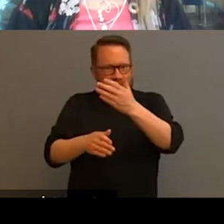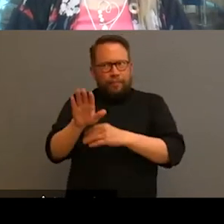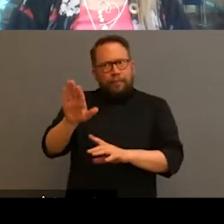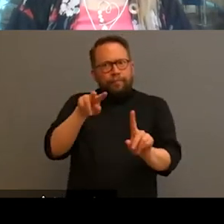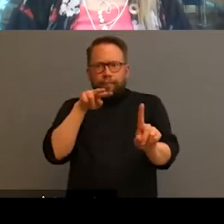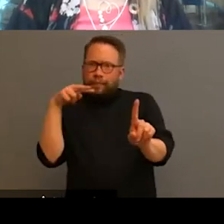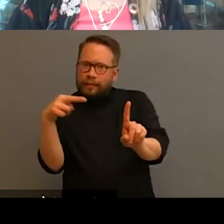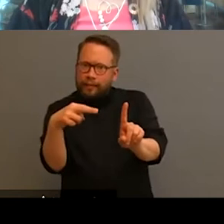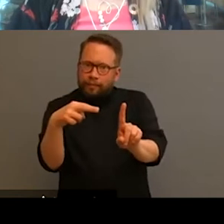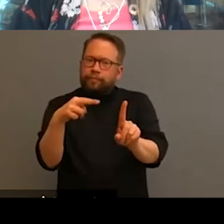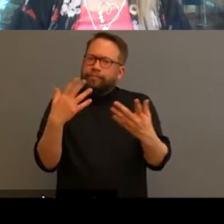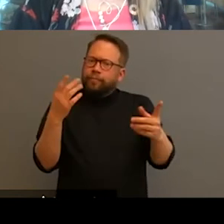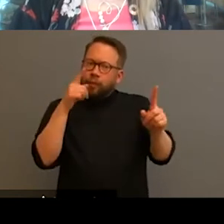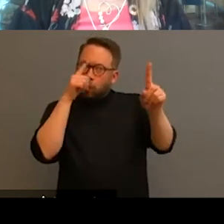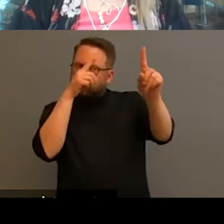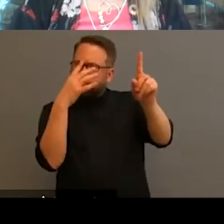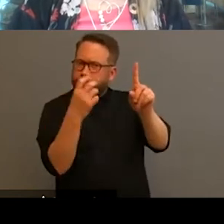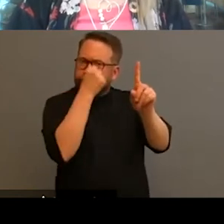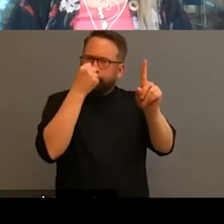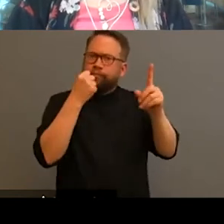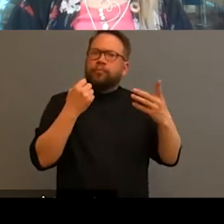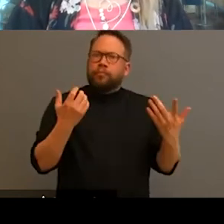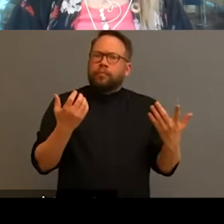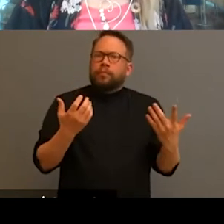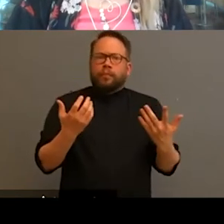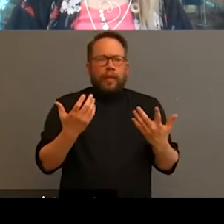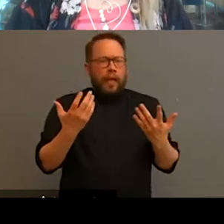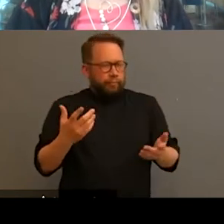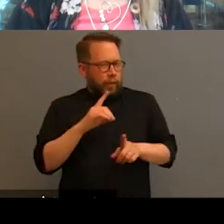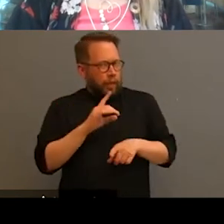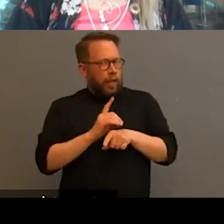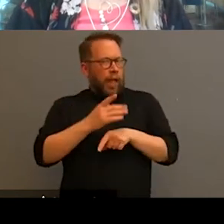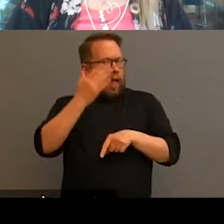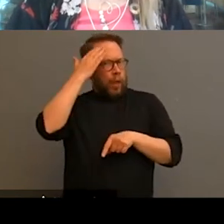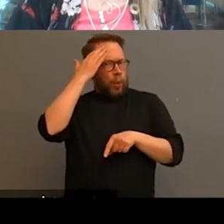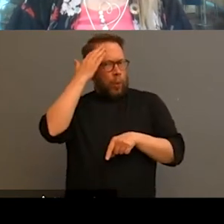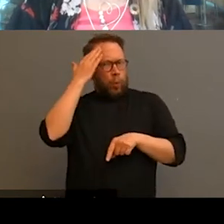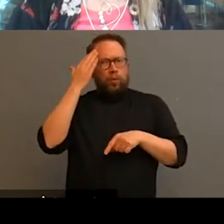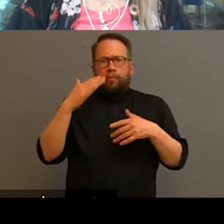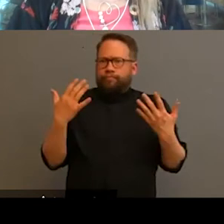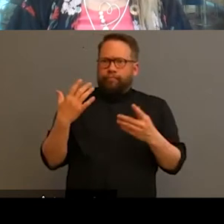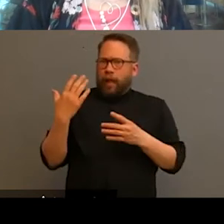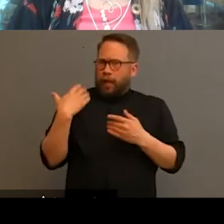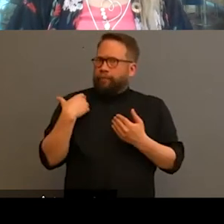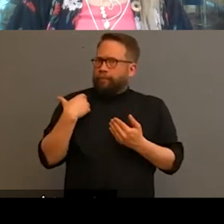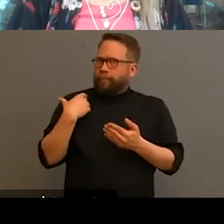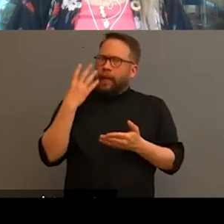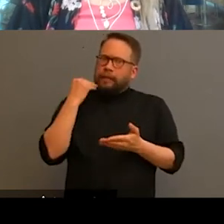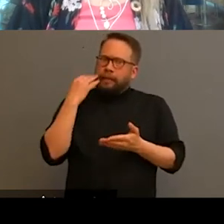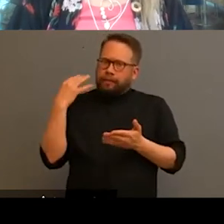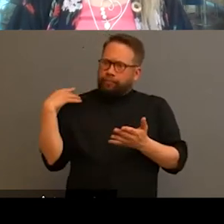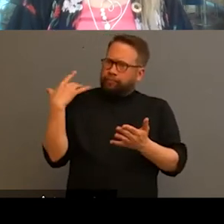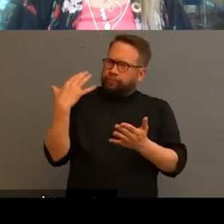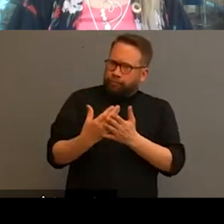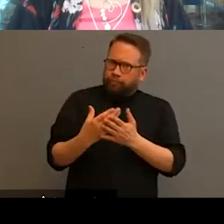have a cutting edge competence as well. We link the Sustainable Development Goals,